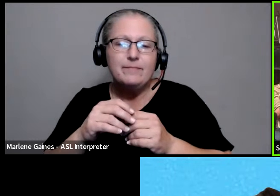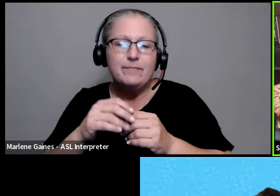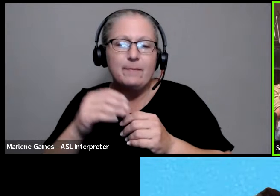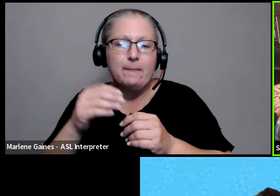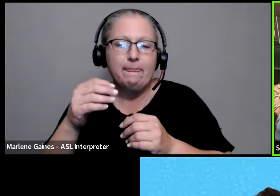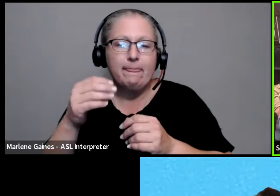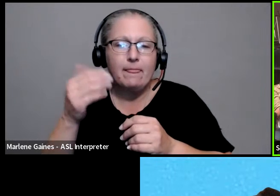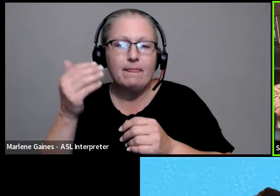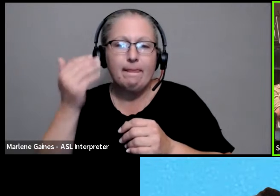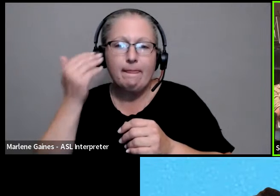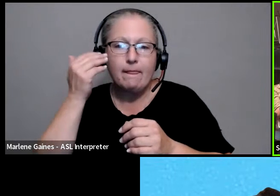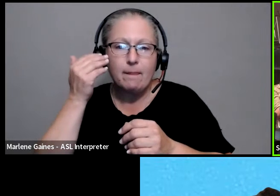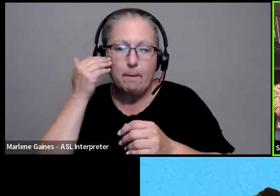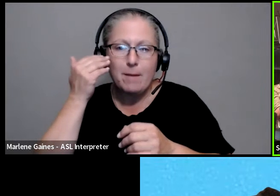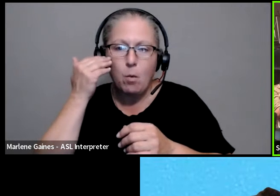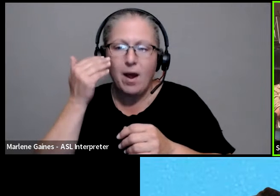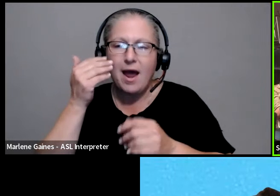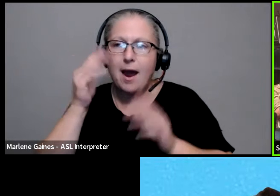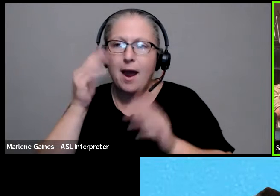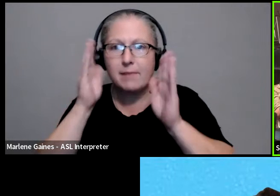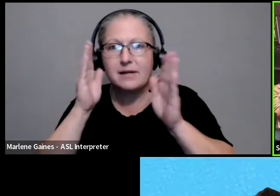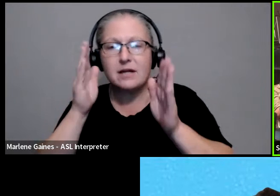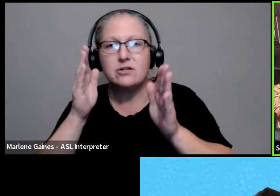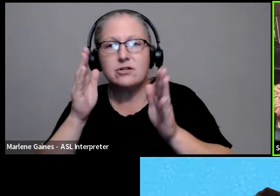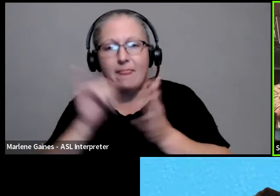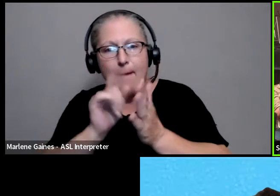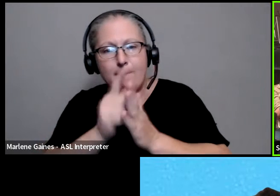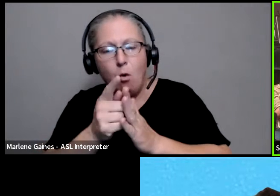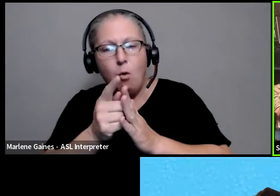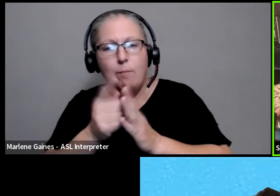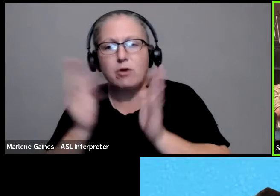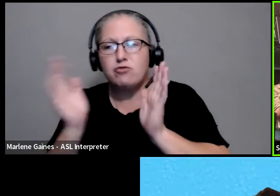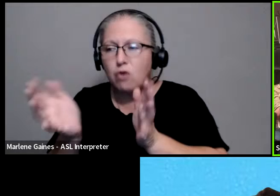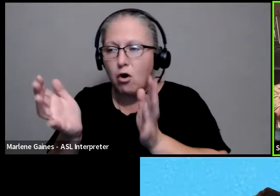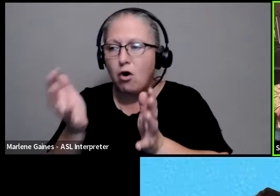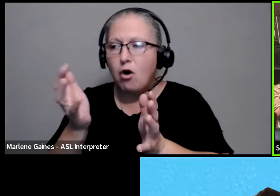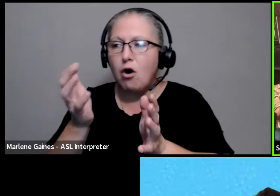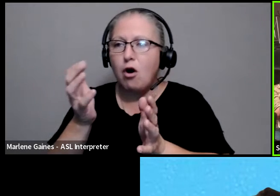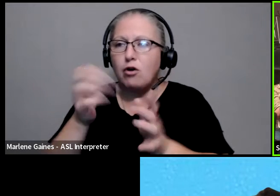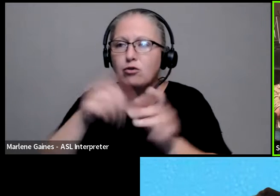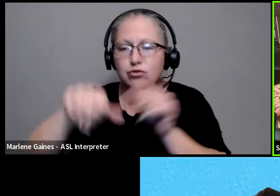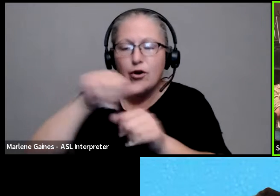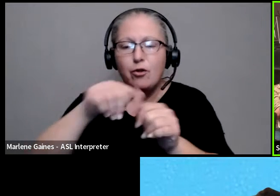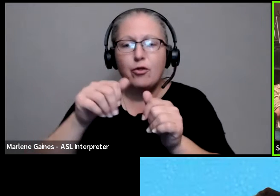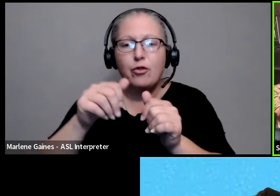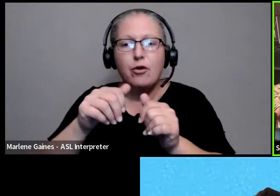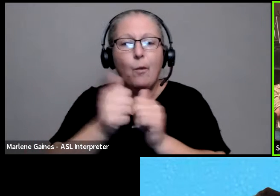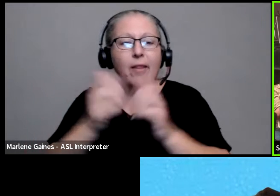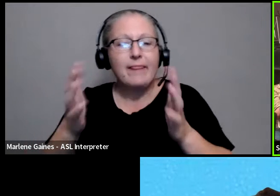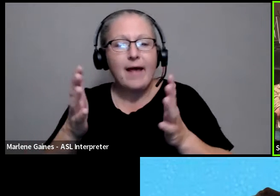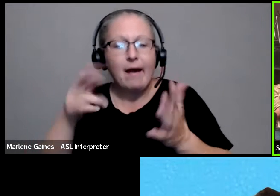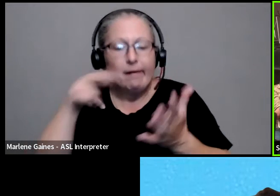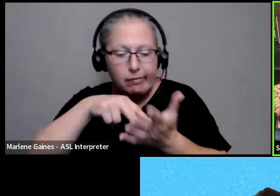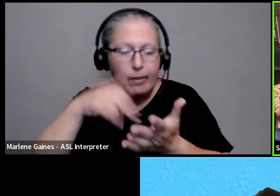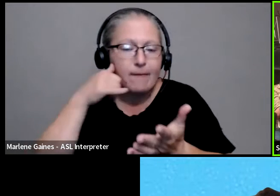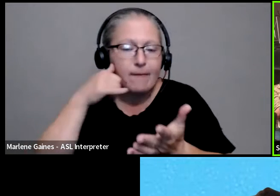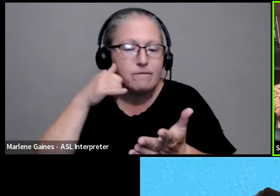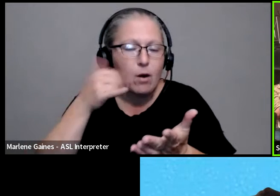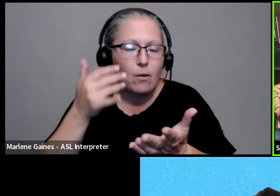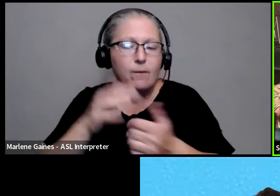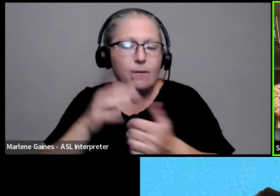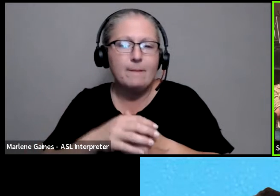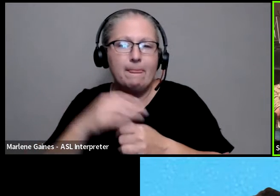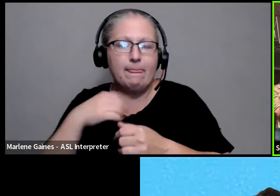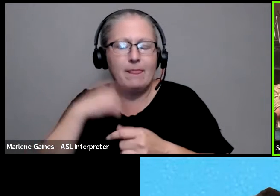aware in the moment, being able to talk to one another without everything kind of being on the phone. I